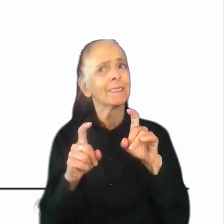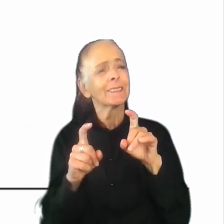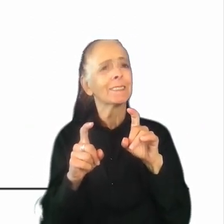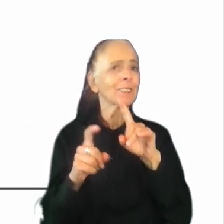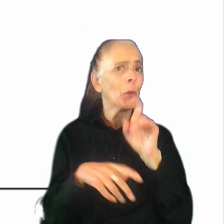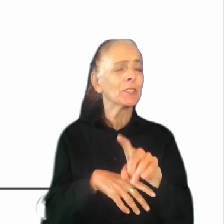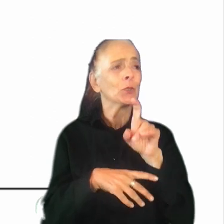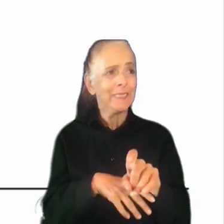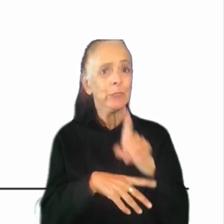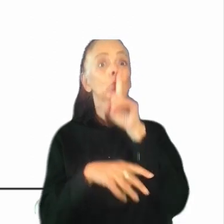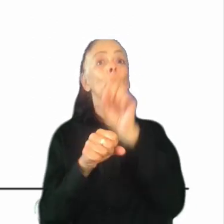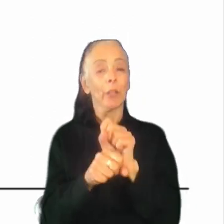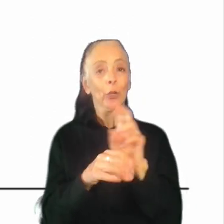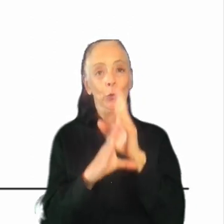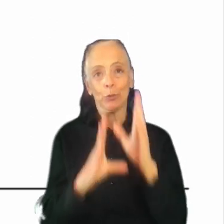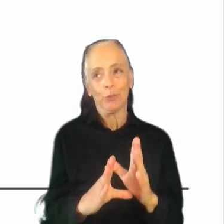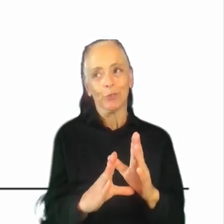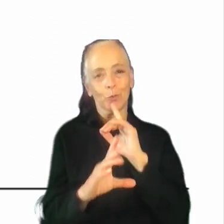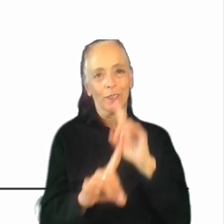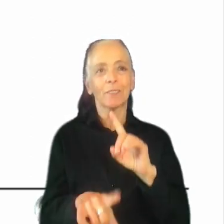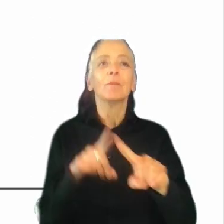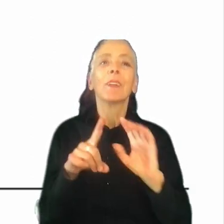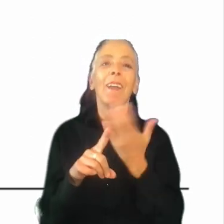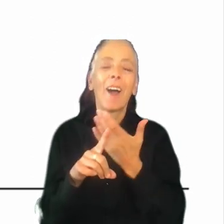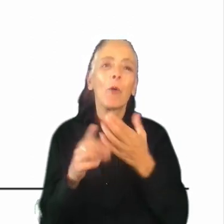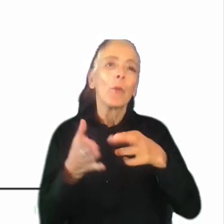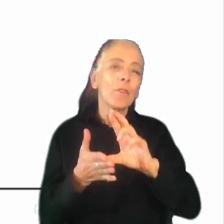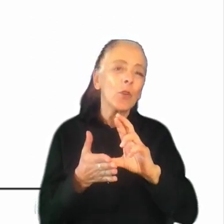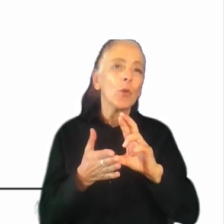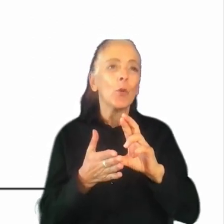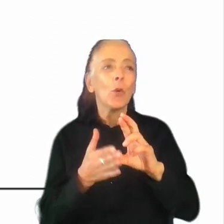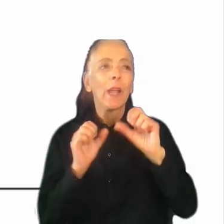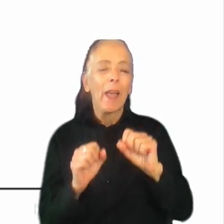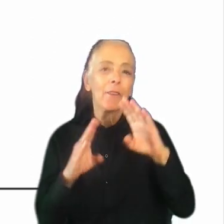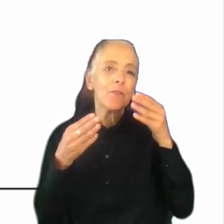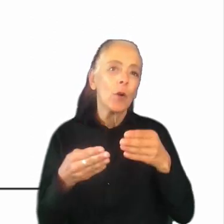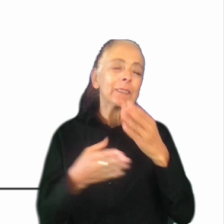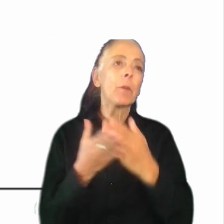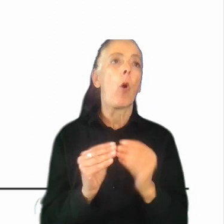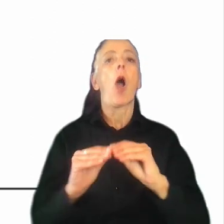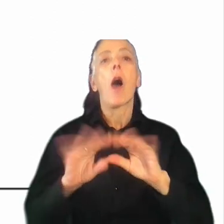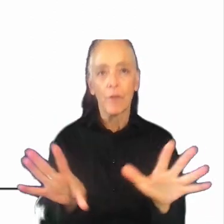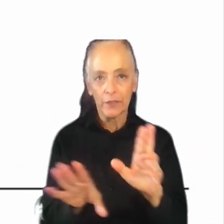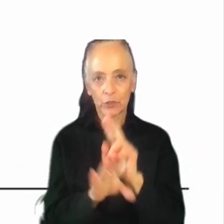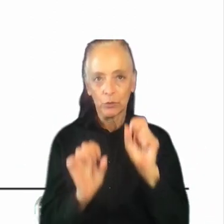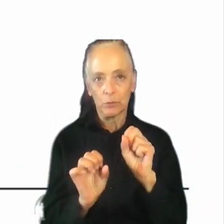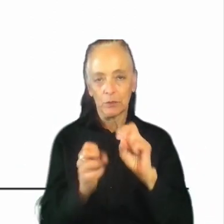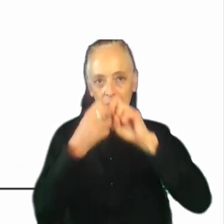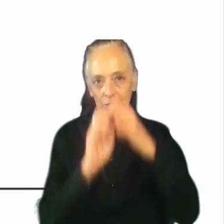answer but a usability review can focus on some of the more obvious usability issues